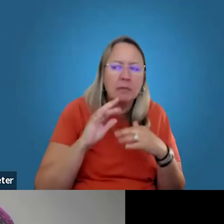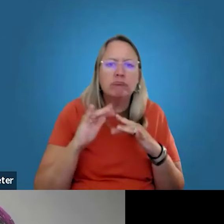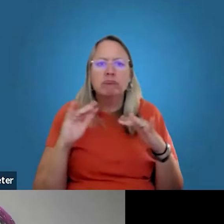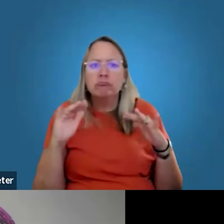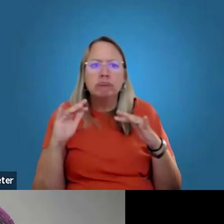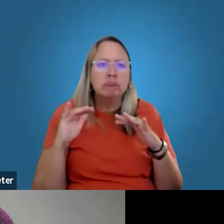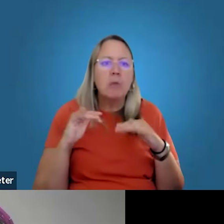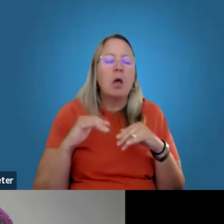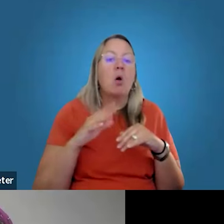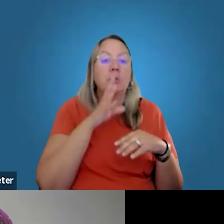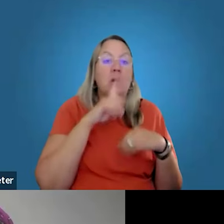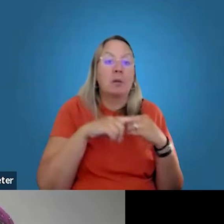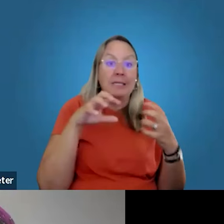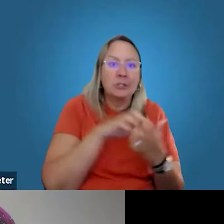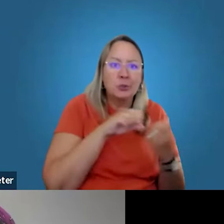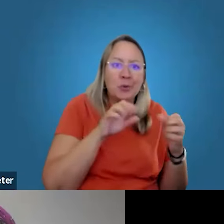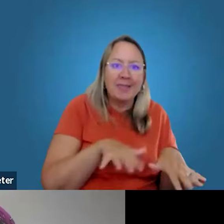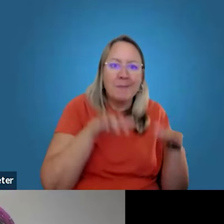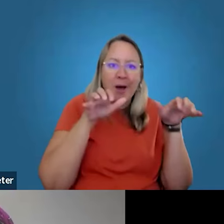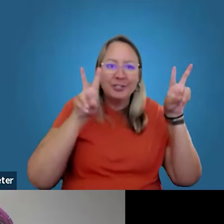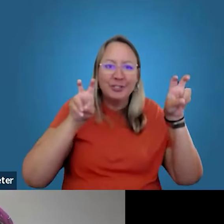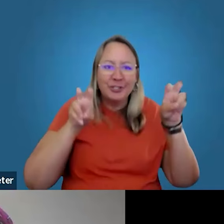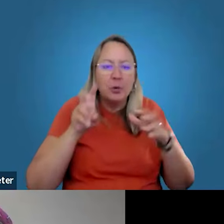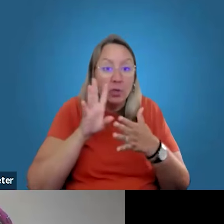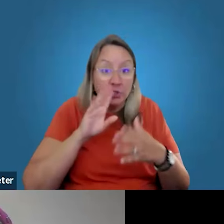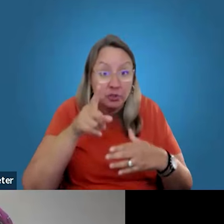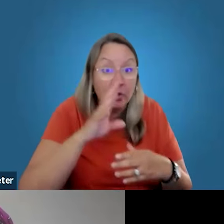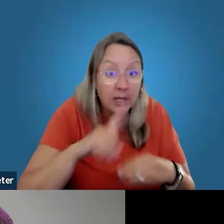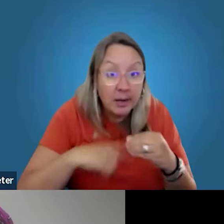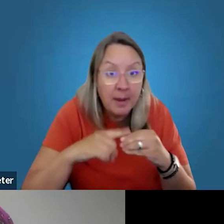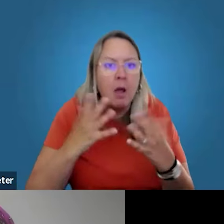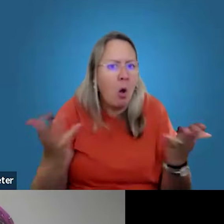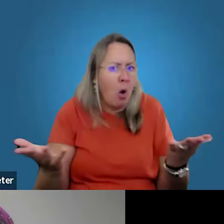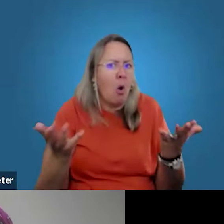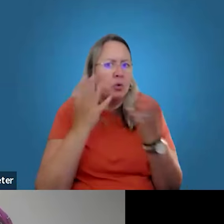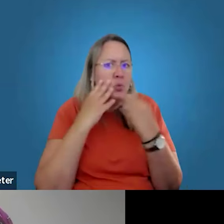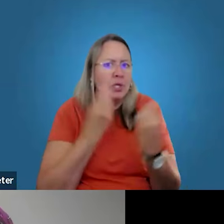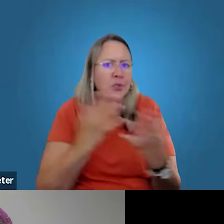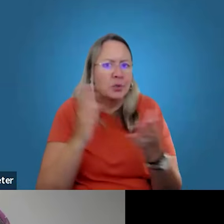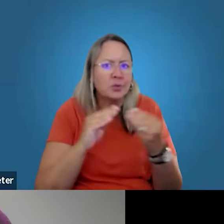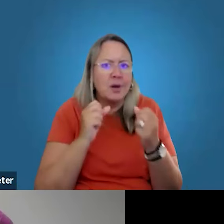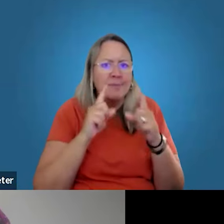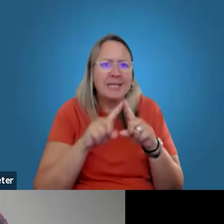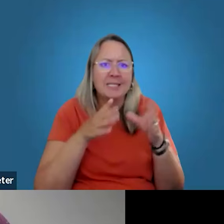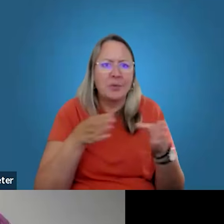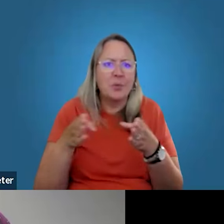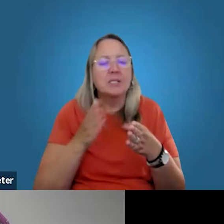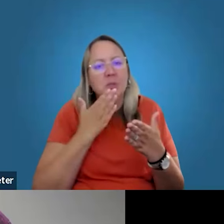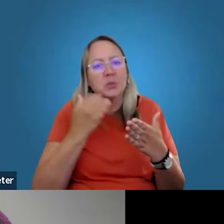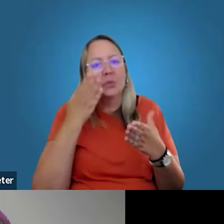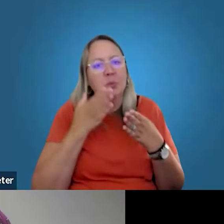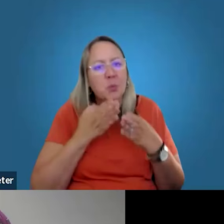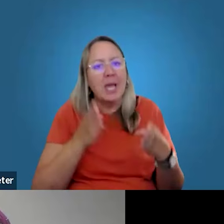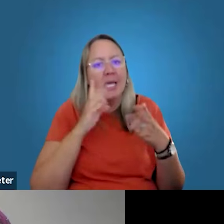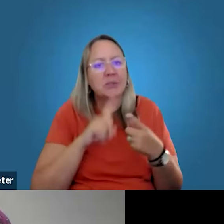where we talk about destroying the monster and what you're talking about, you could have told that story in many different ways. So it's a really good way to